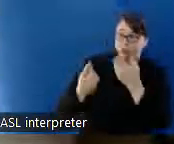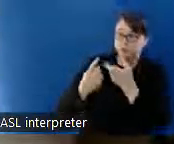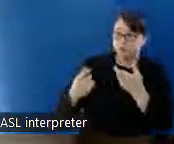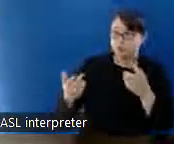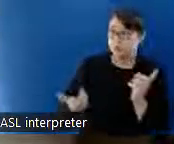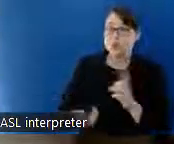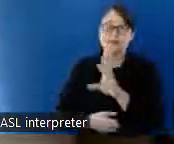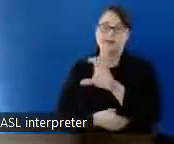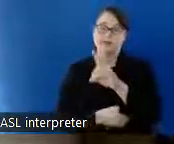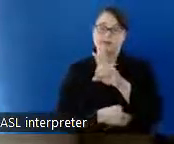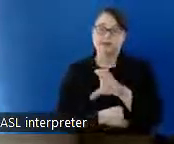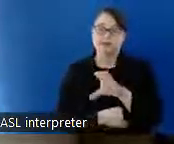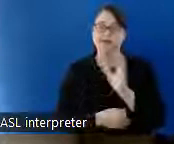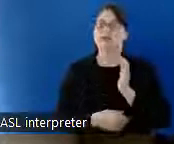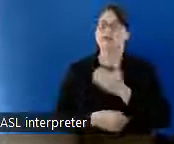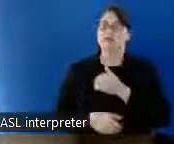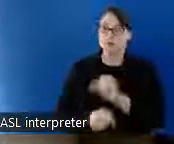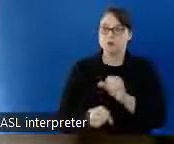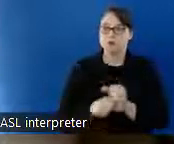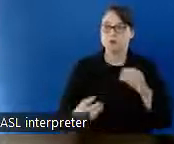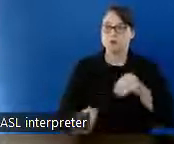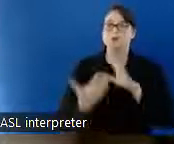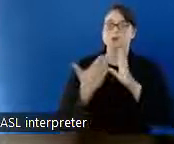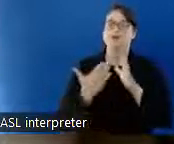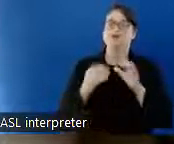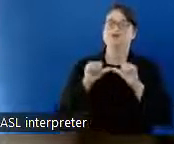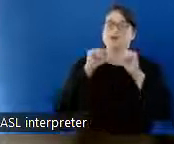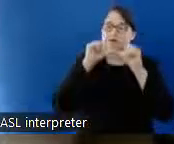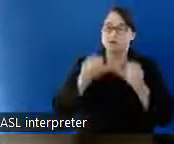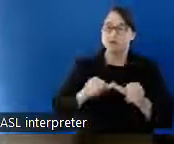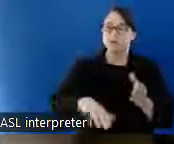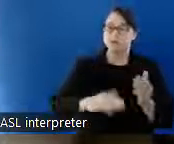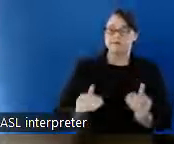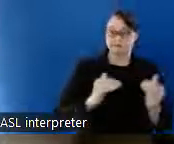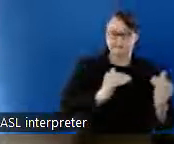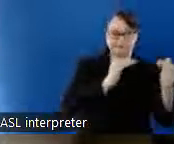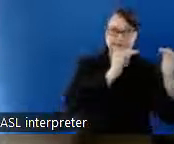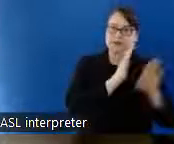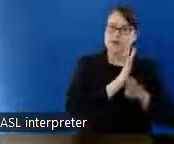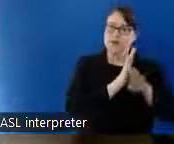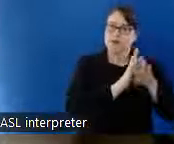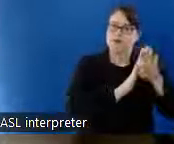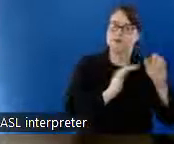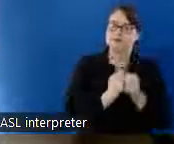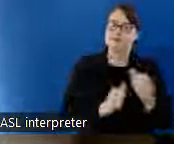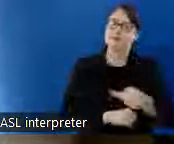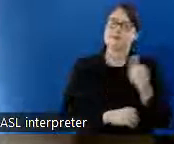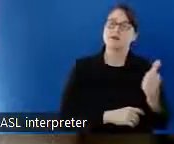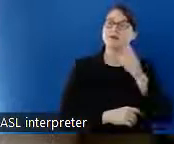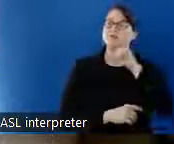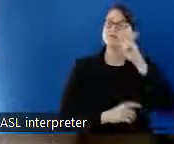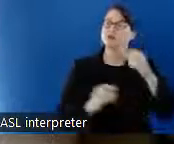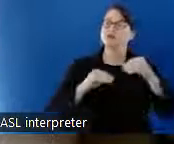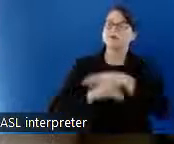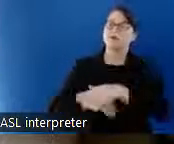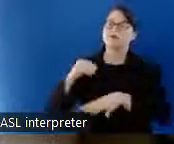as our work to address continued increases in other sexually transmitted infections. For instance, we are avoiding stigmatizing